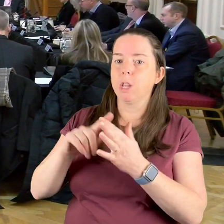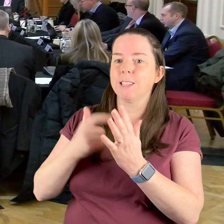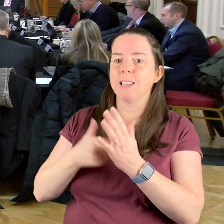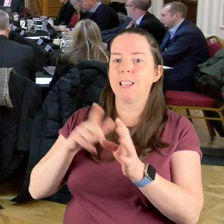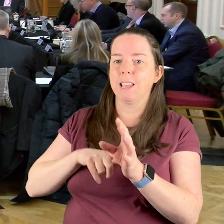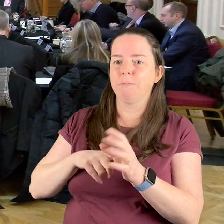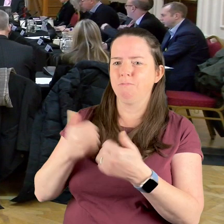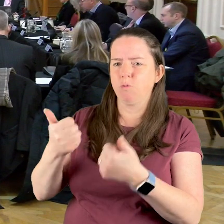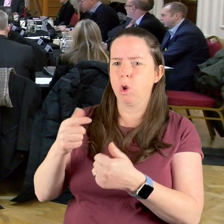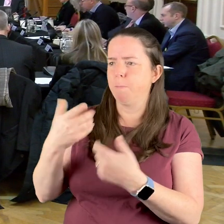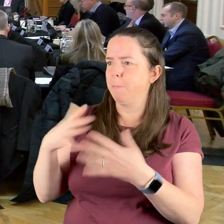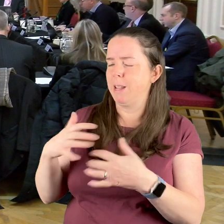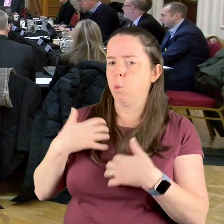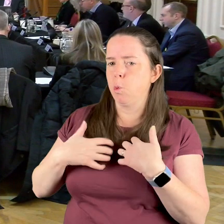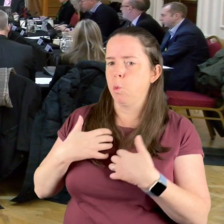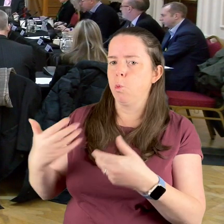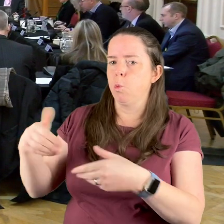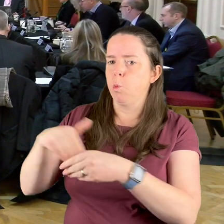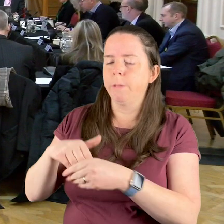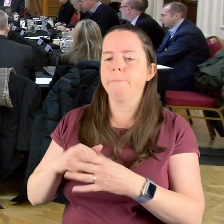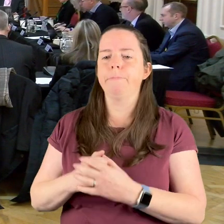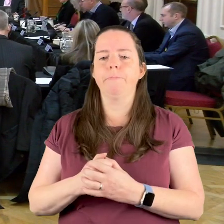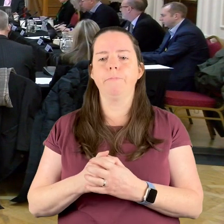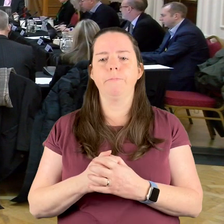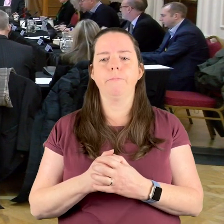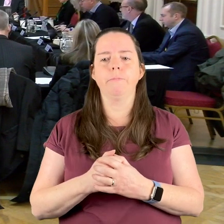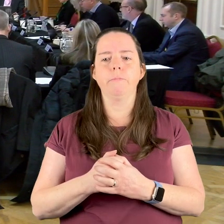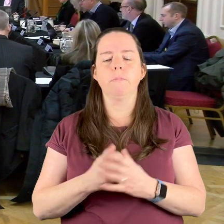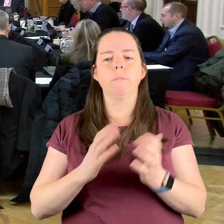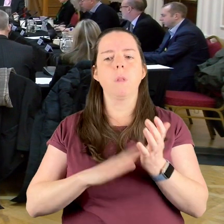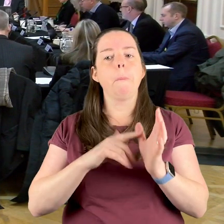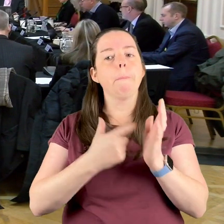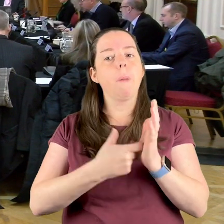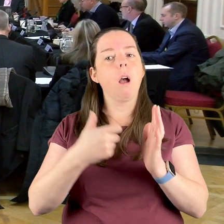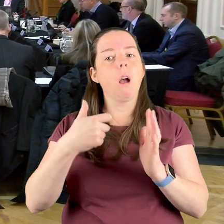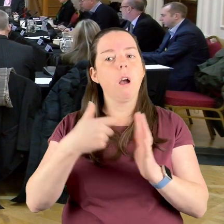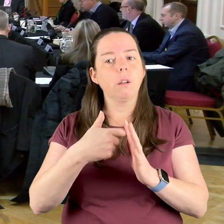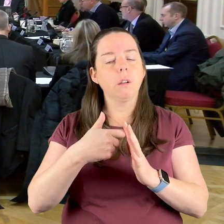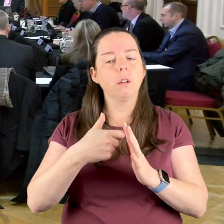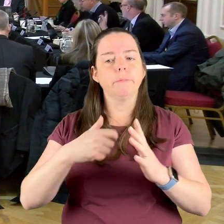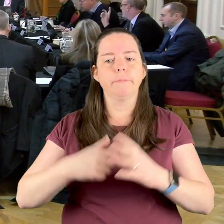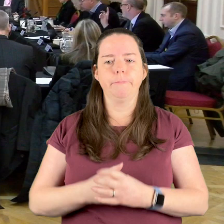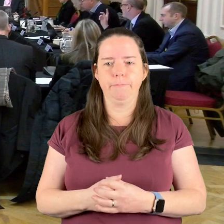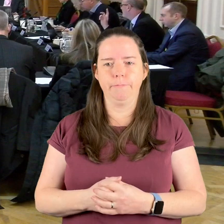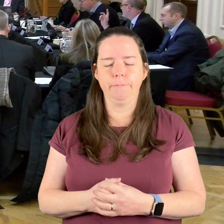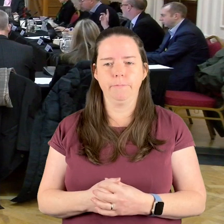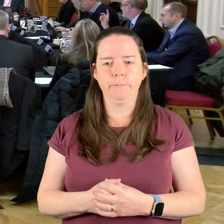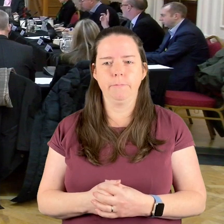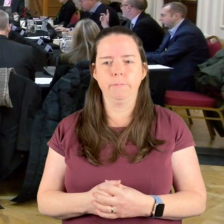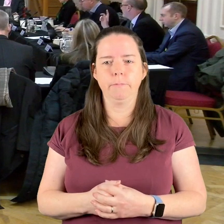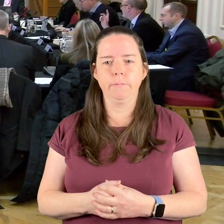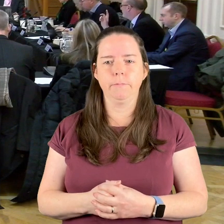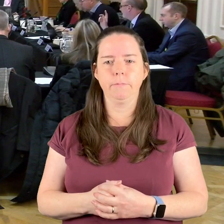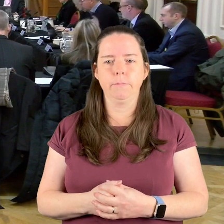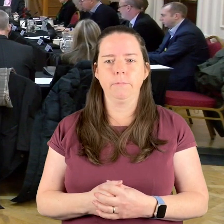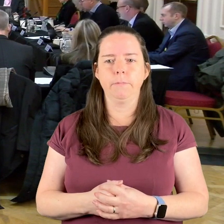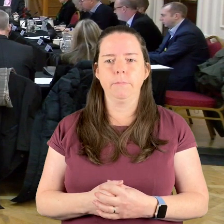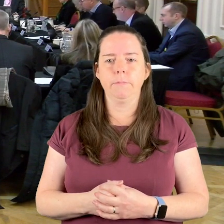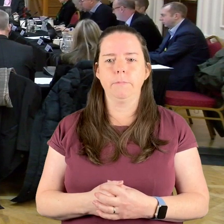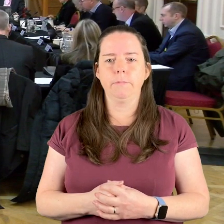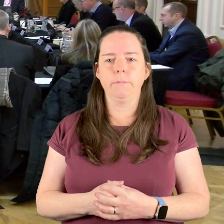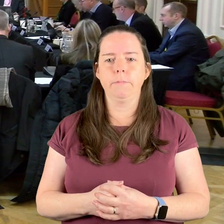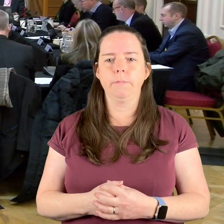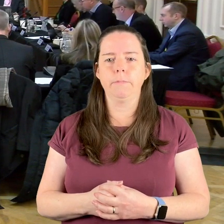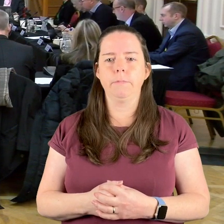Thank you, Mercy, and good that you've taken a keen interest in this. So, Mark.